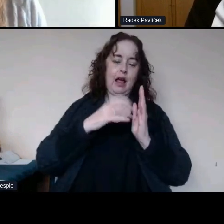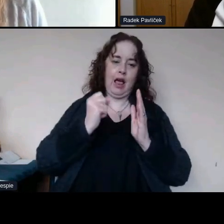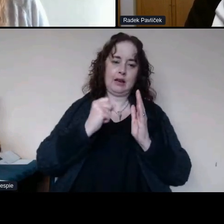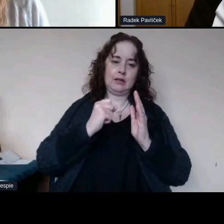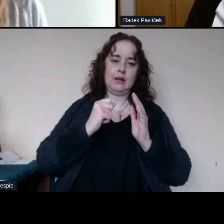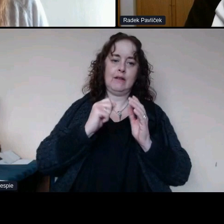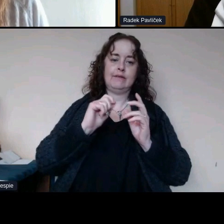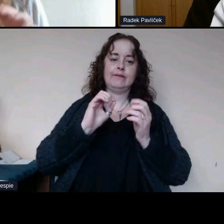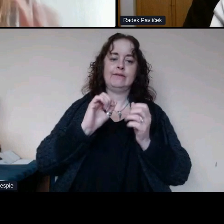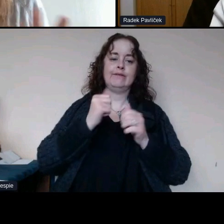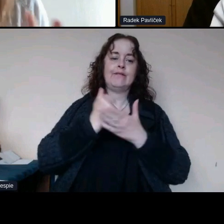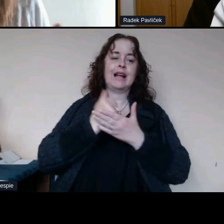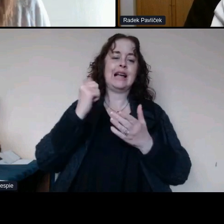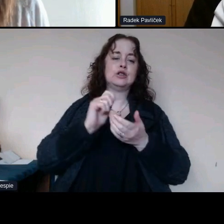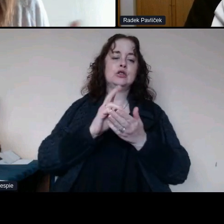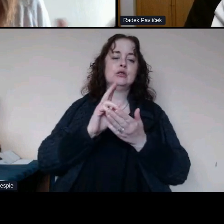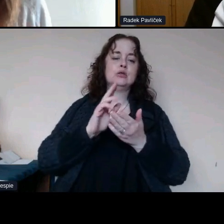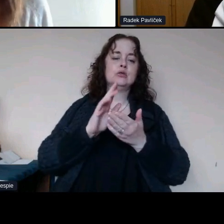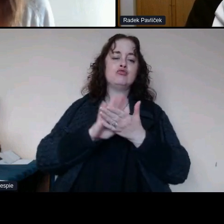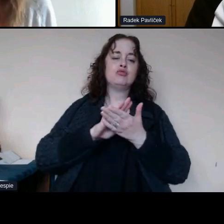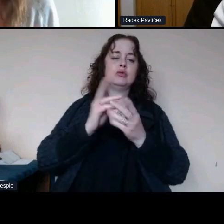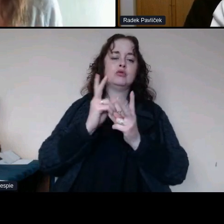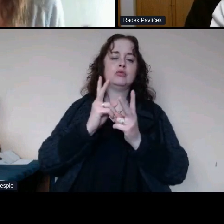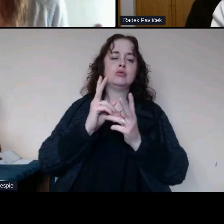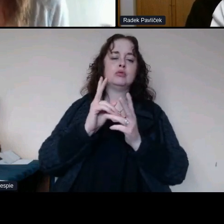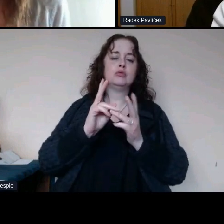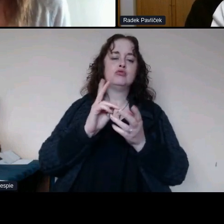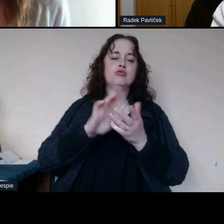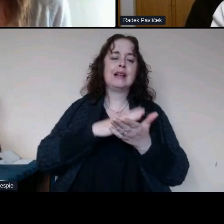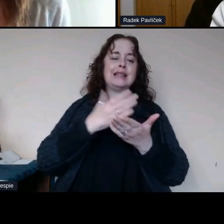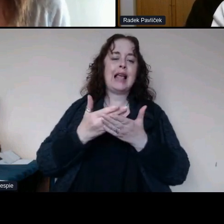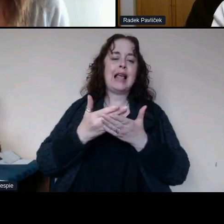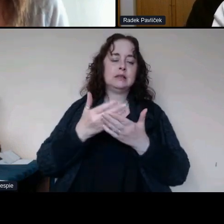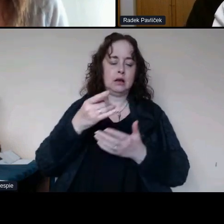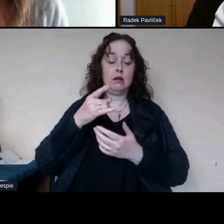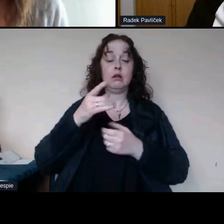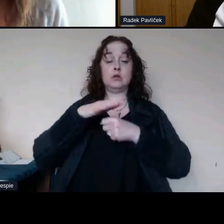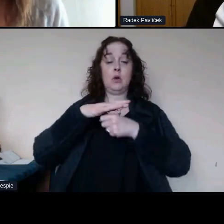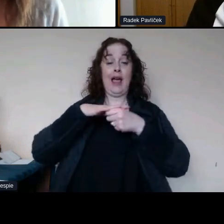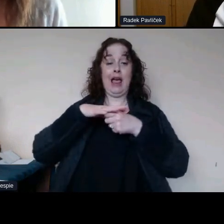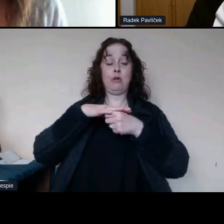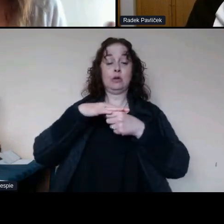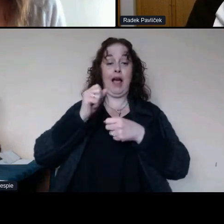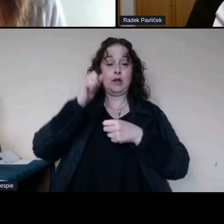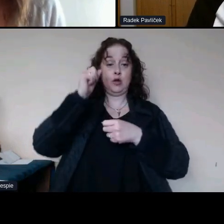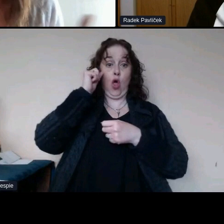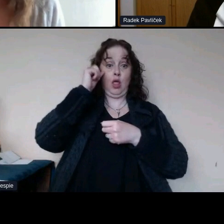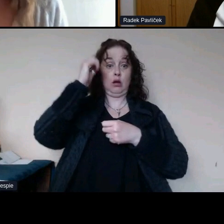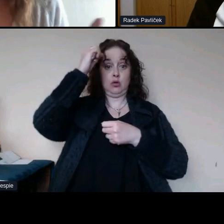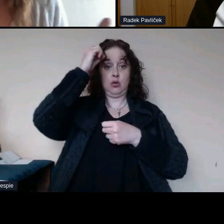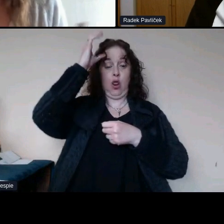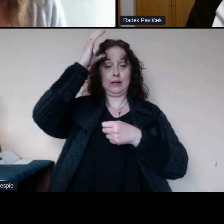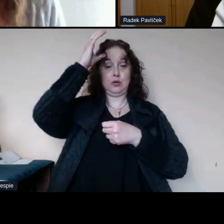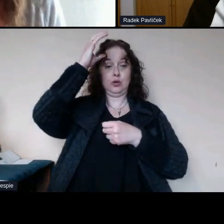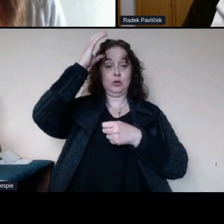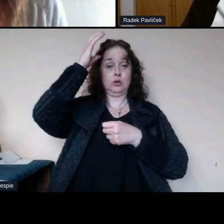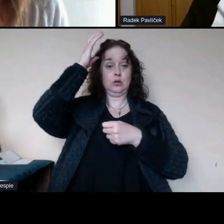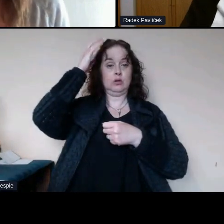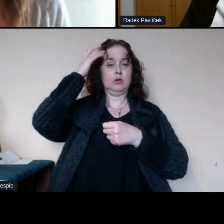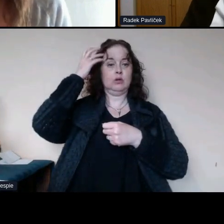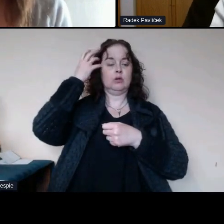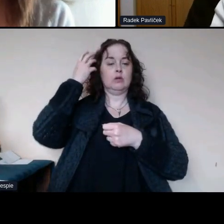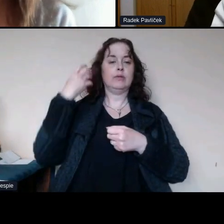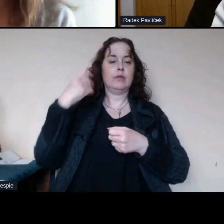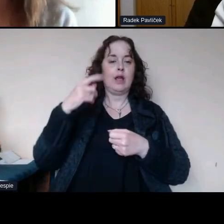but in the areas where we do have knowledge on board, I think we can kind of